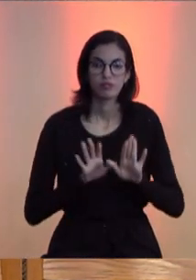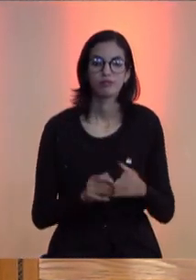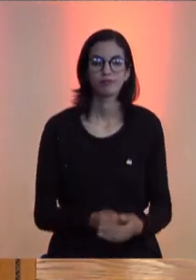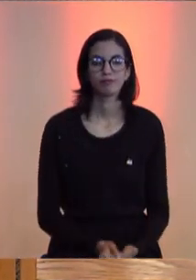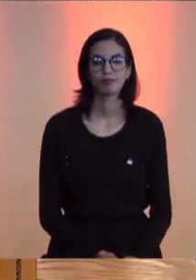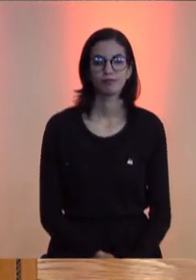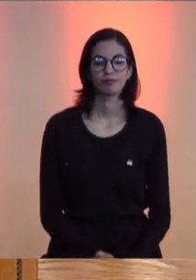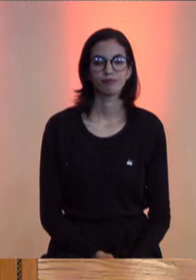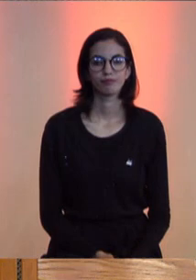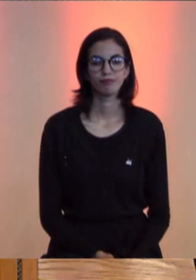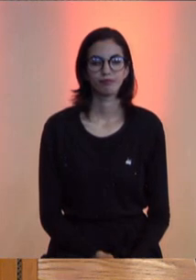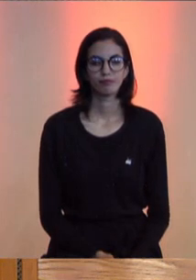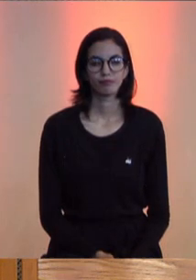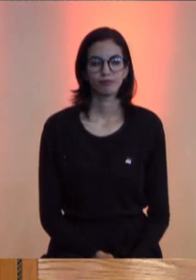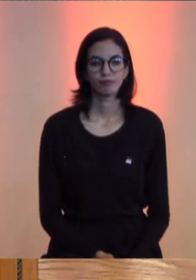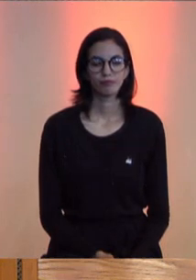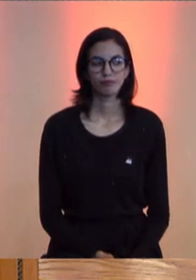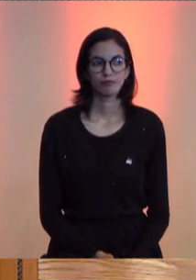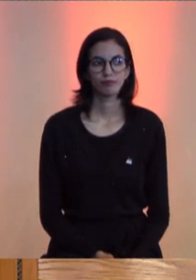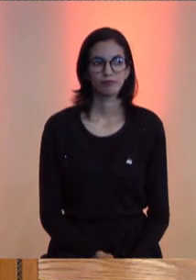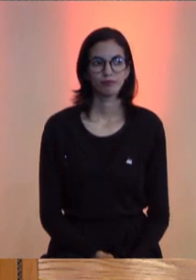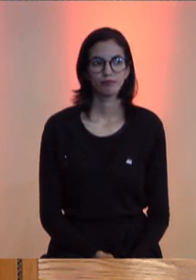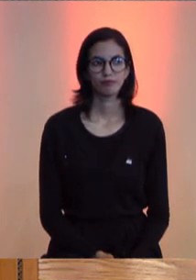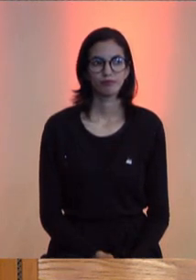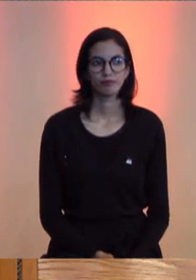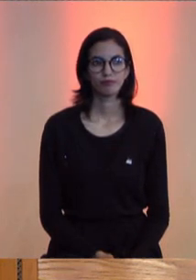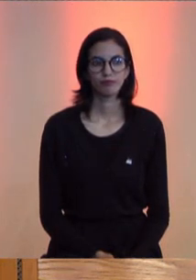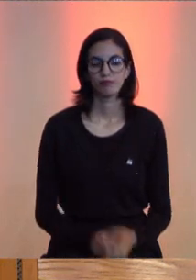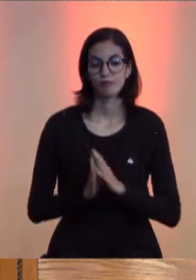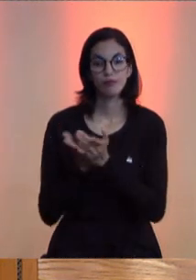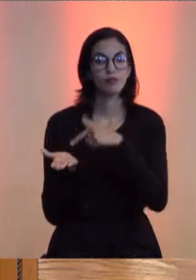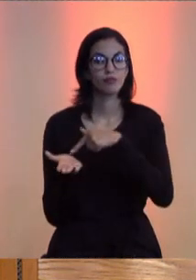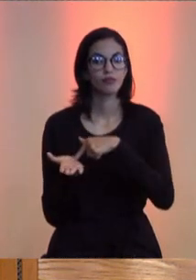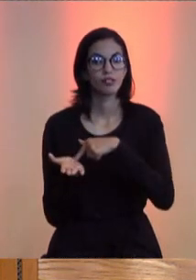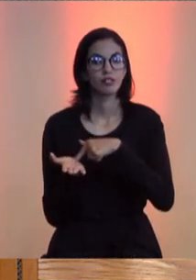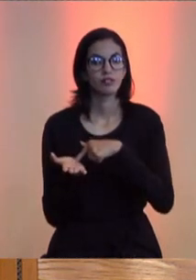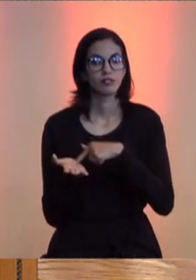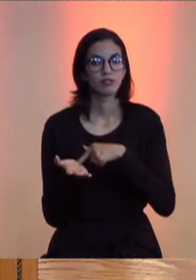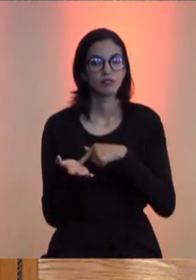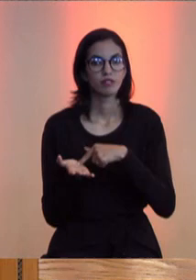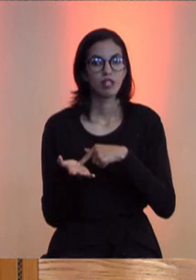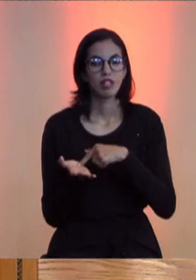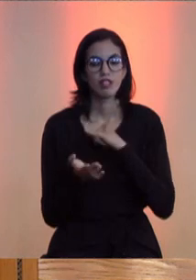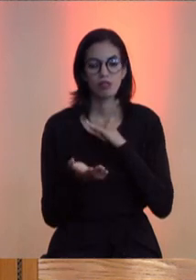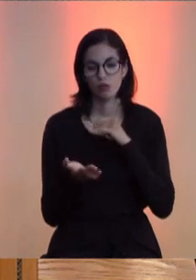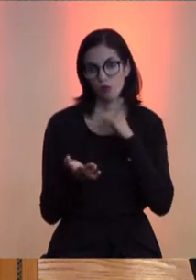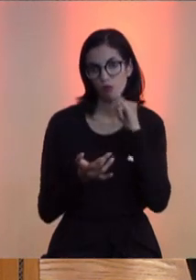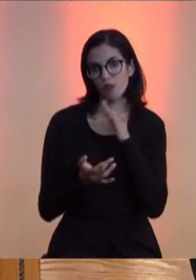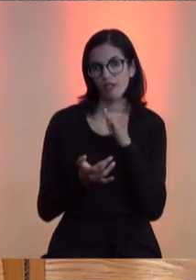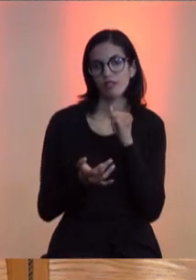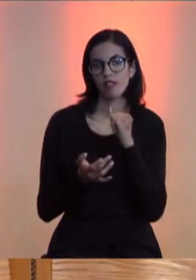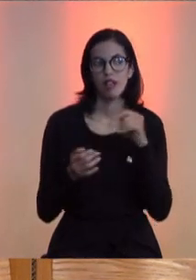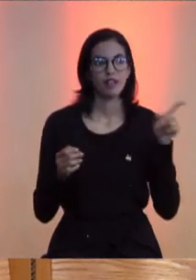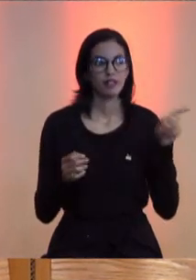the Bible says the king made a huge image. Dice la Biblia que habían construido una gigantesca imagen. And they